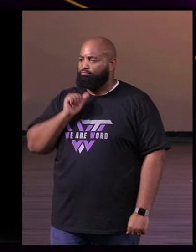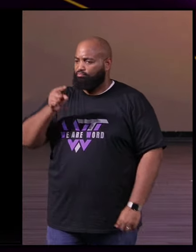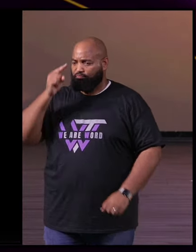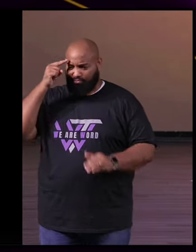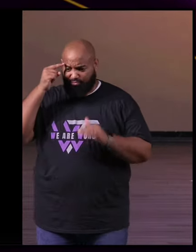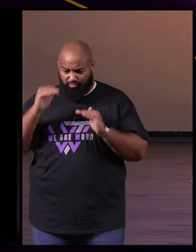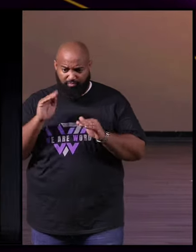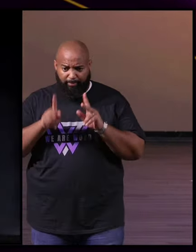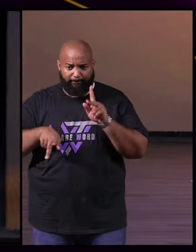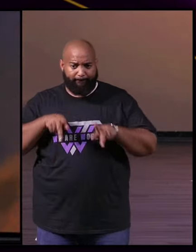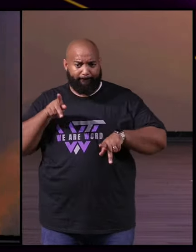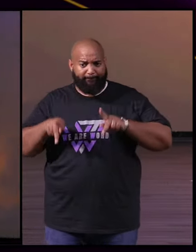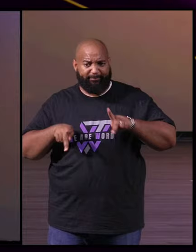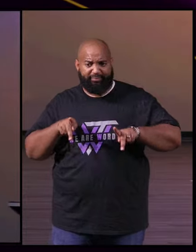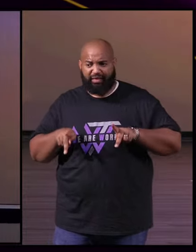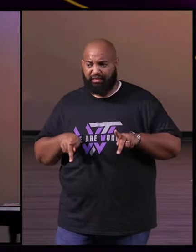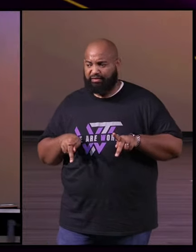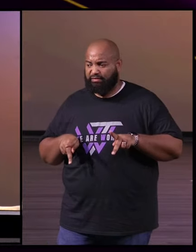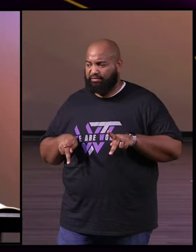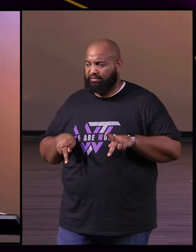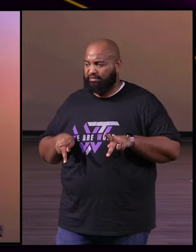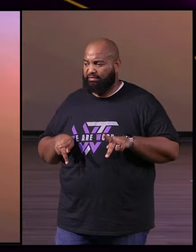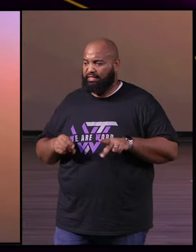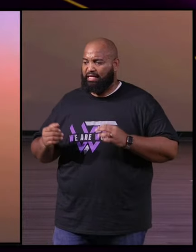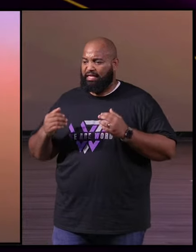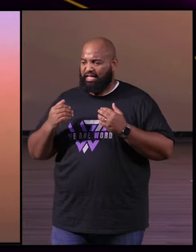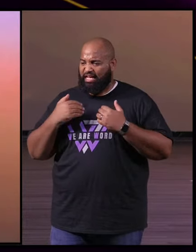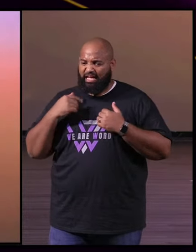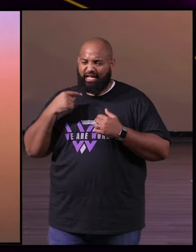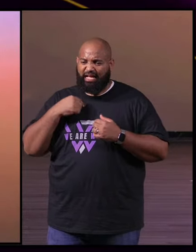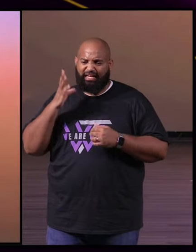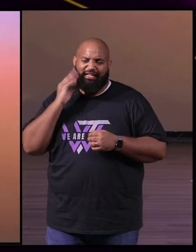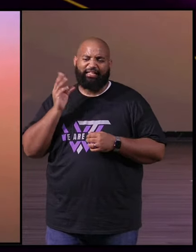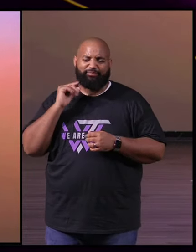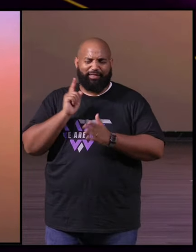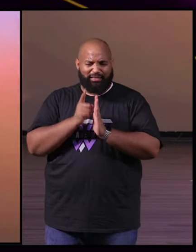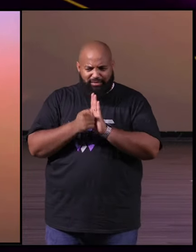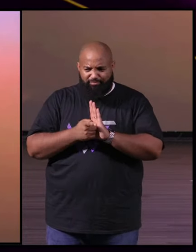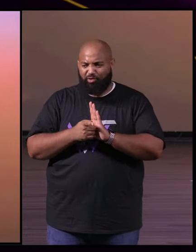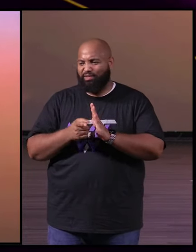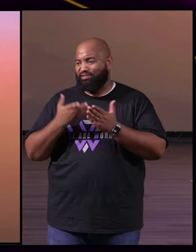people that I won't have some moments of my humanity.